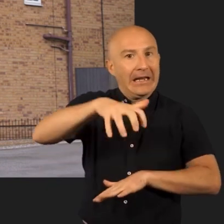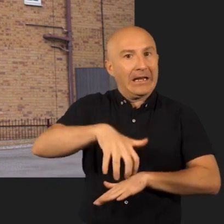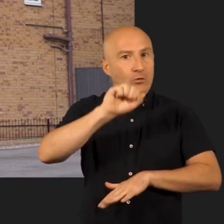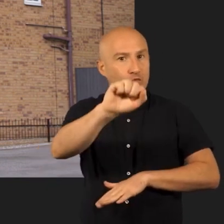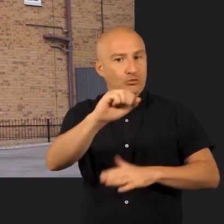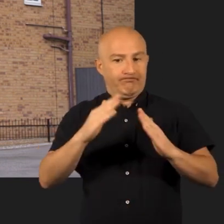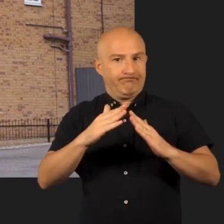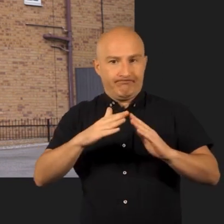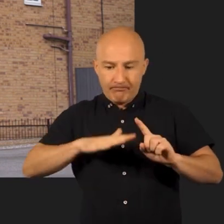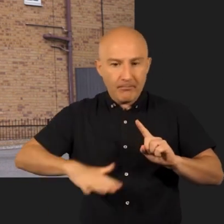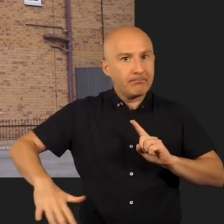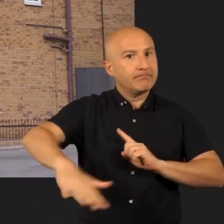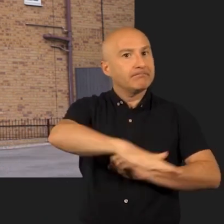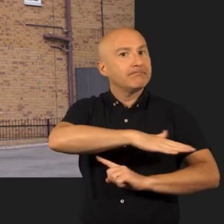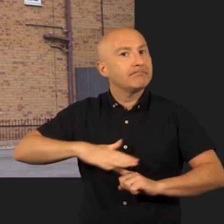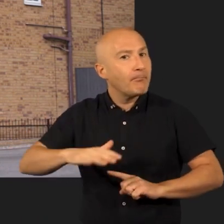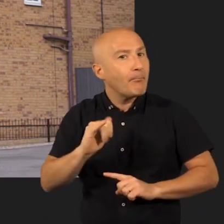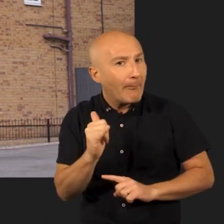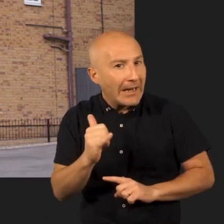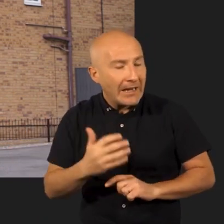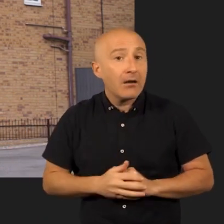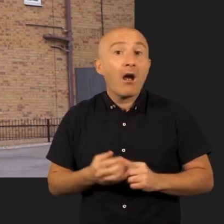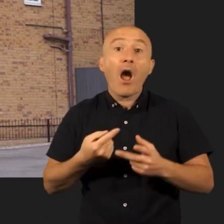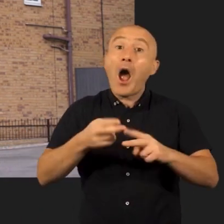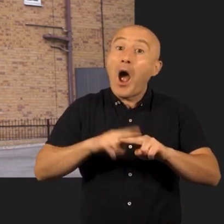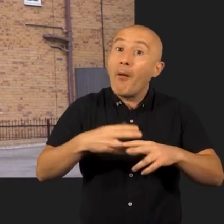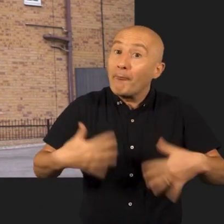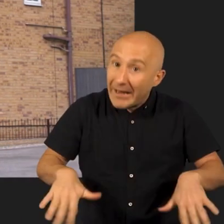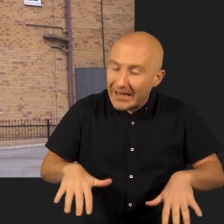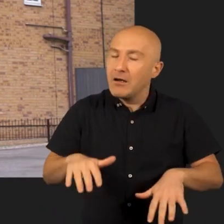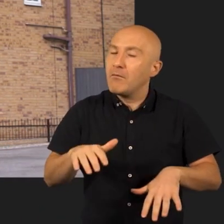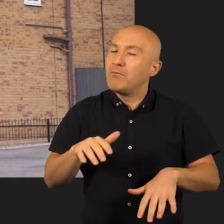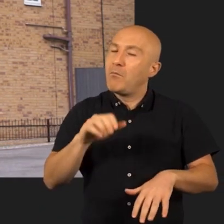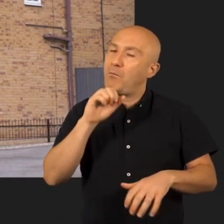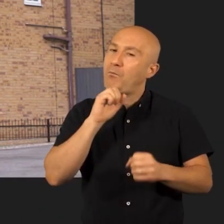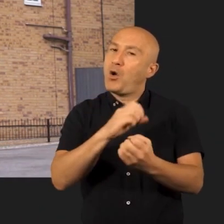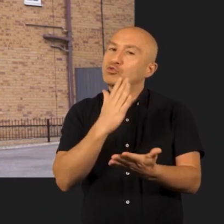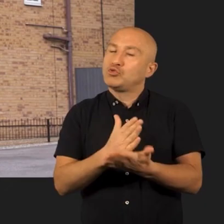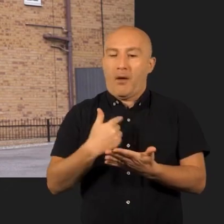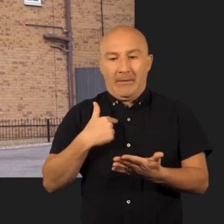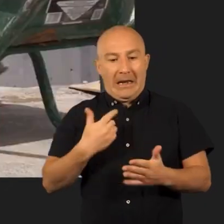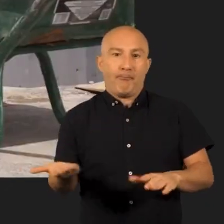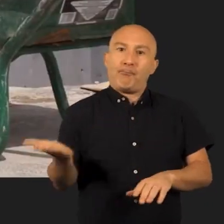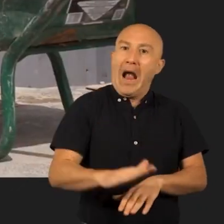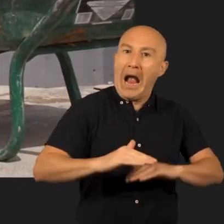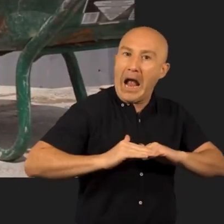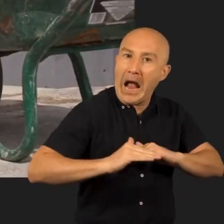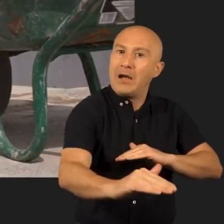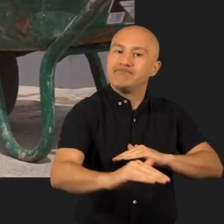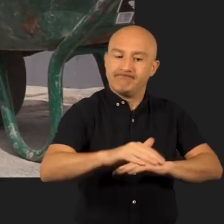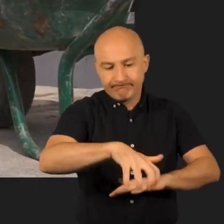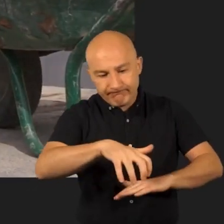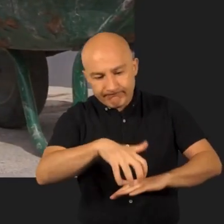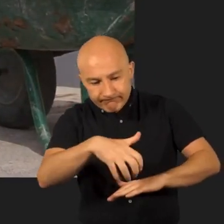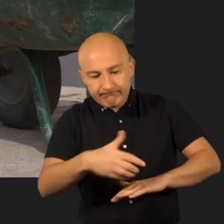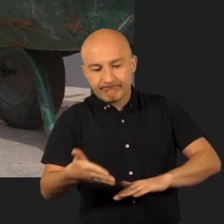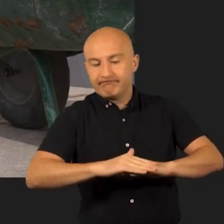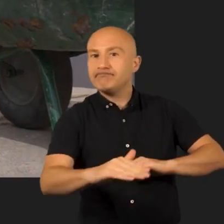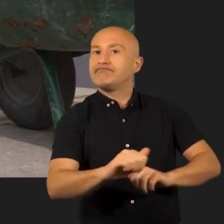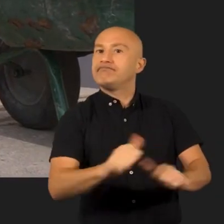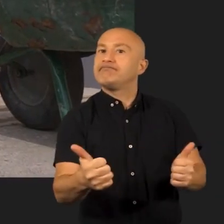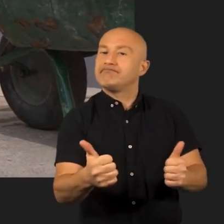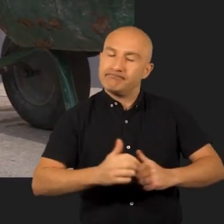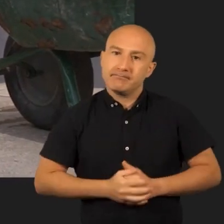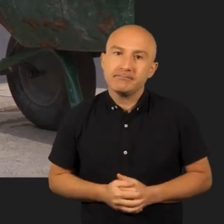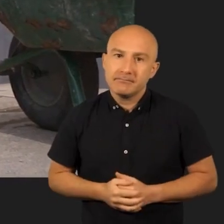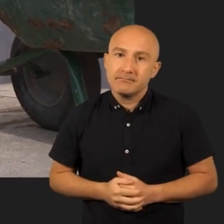do some excavation work within your property boundary. If so, you can be sure that we'll reinstate the specific area where we've had to dig